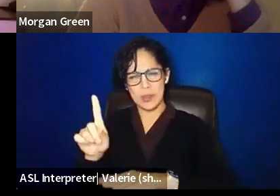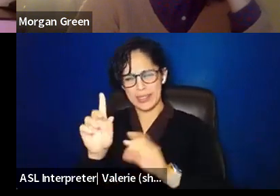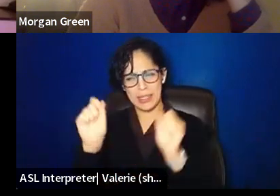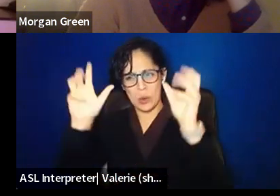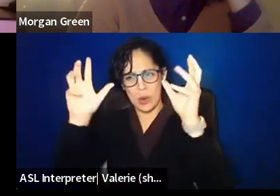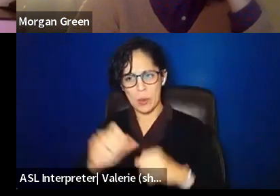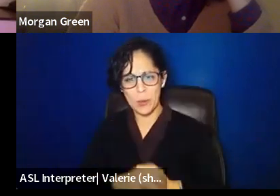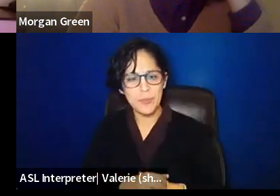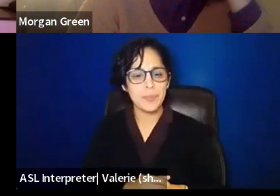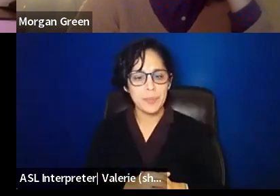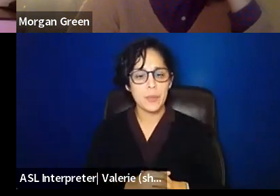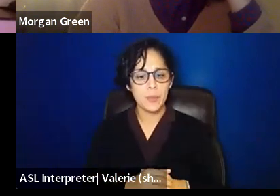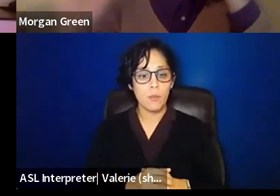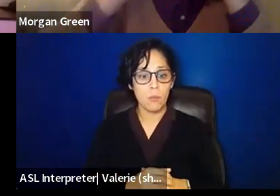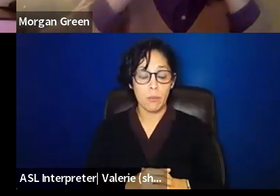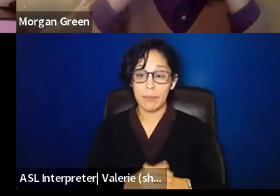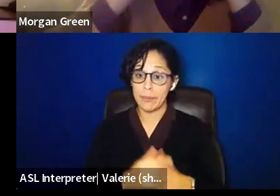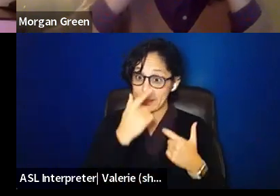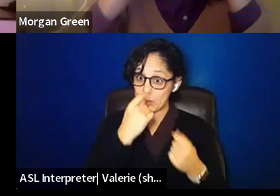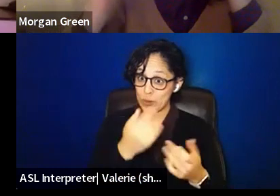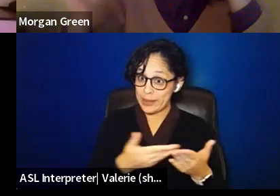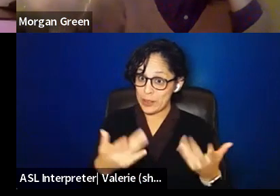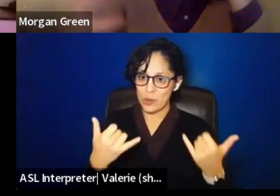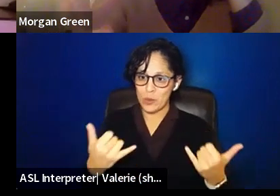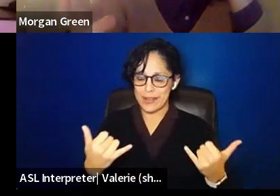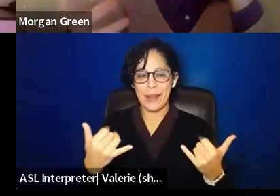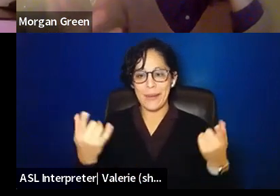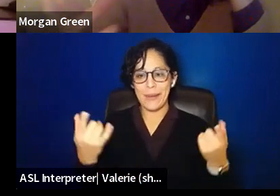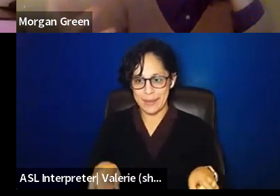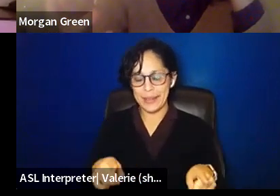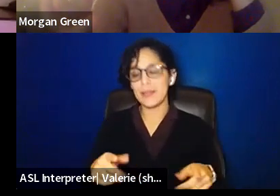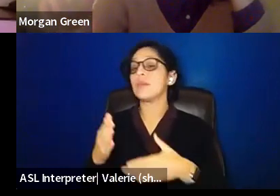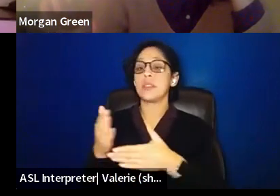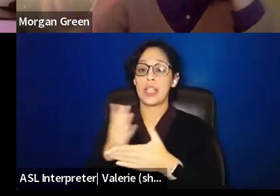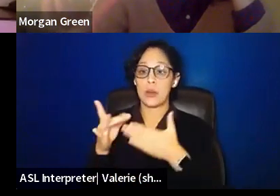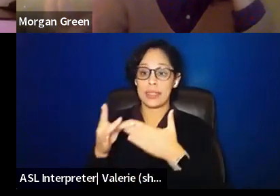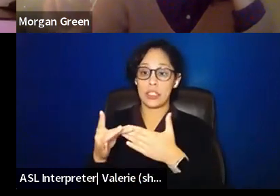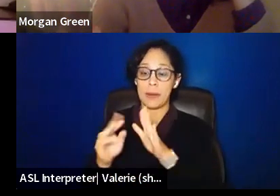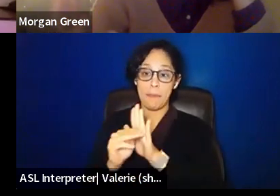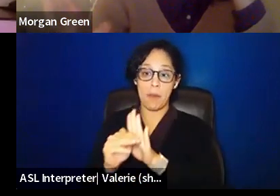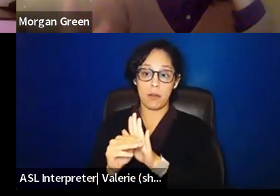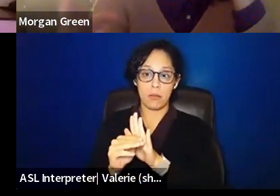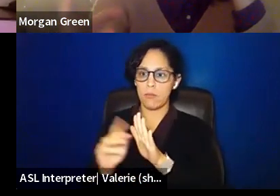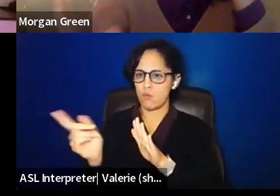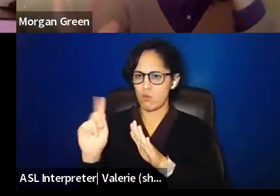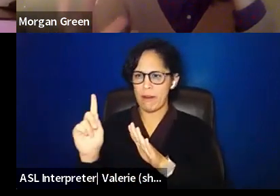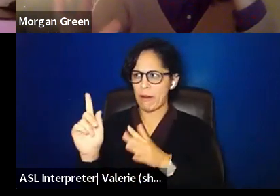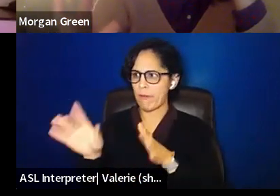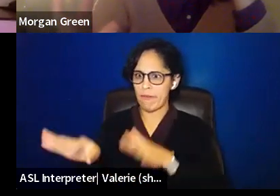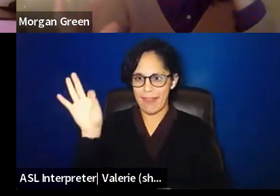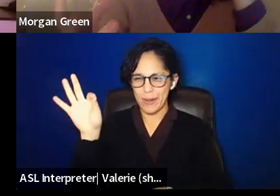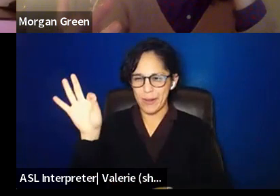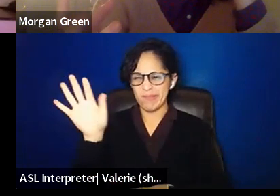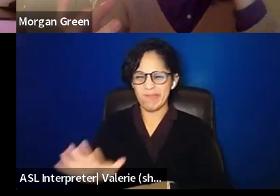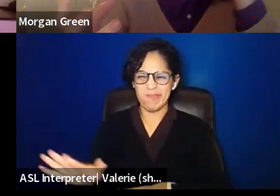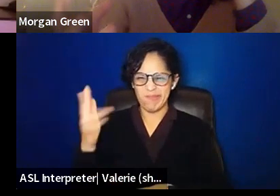Something interesting that's happening is this shared leadership model was introduced about 3 years